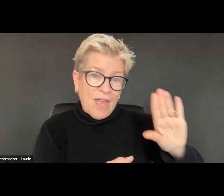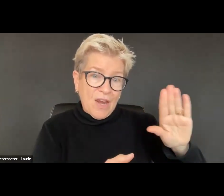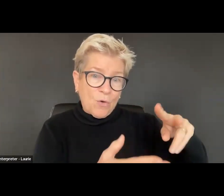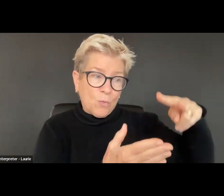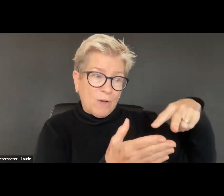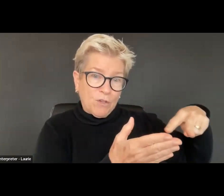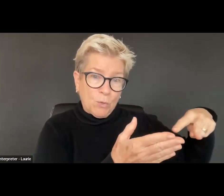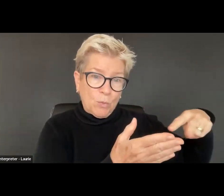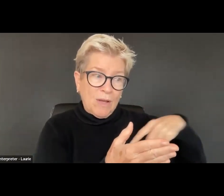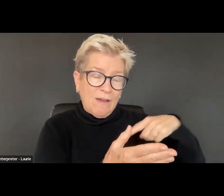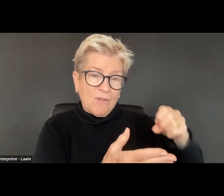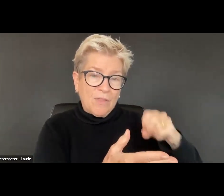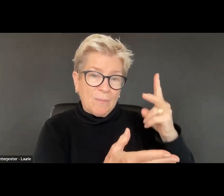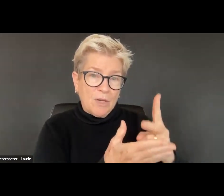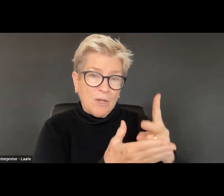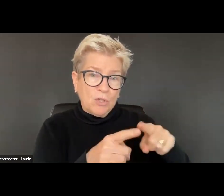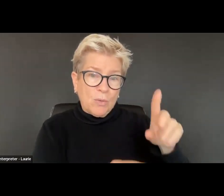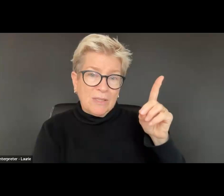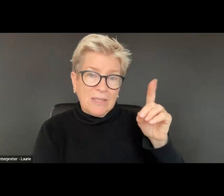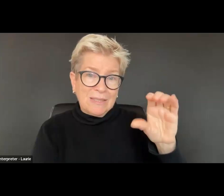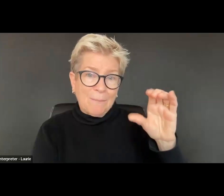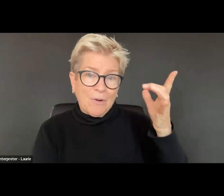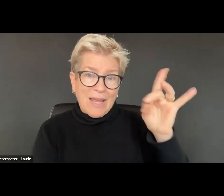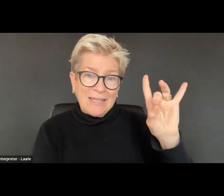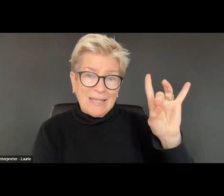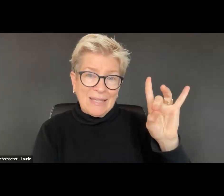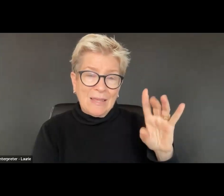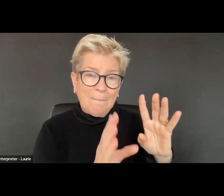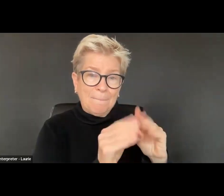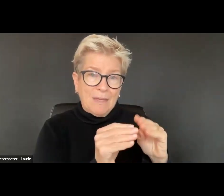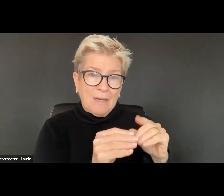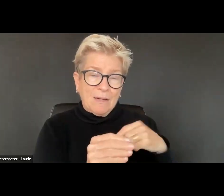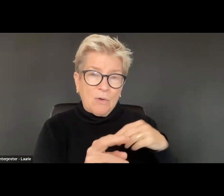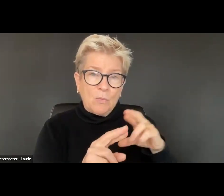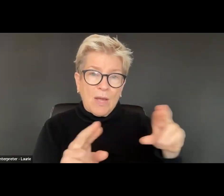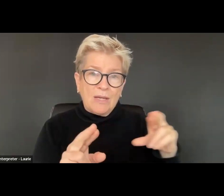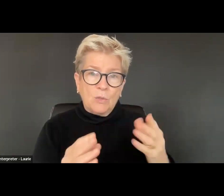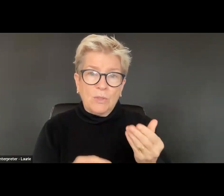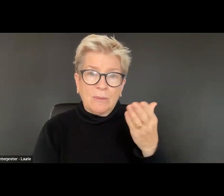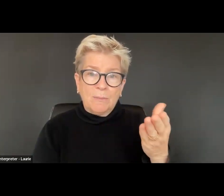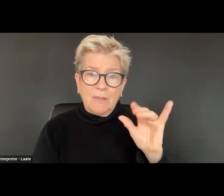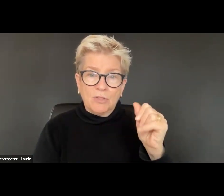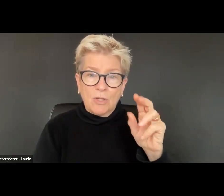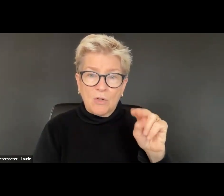approve at their December 18th meeting so that we can submit by January 1.